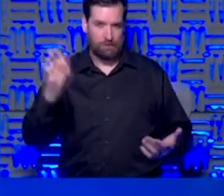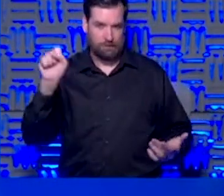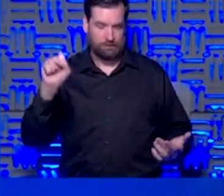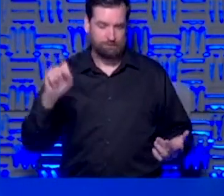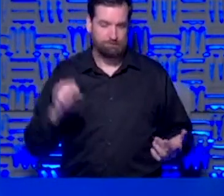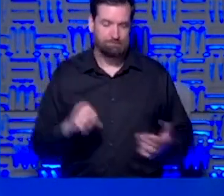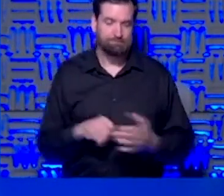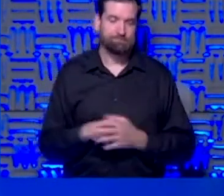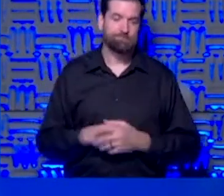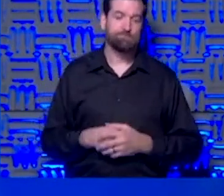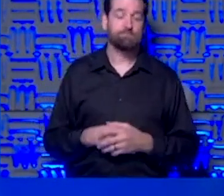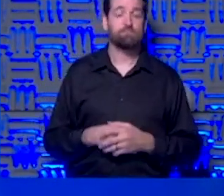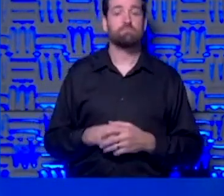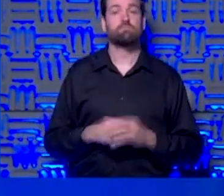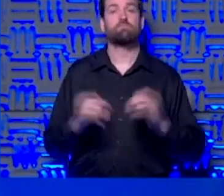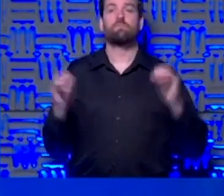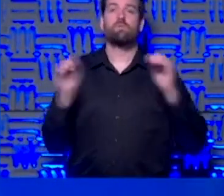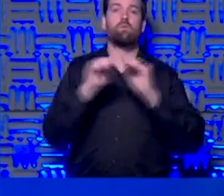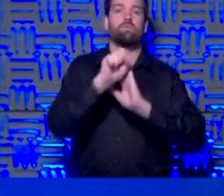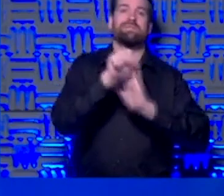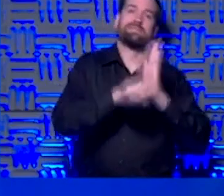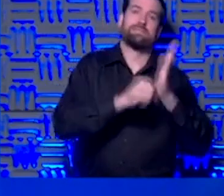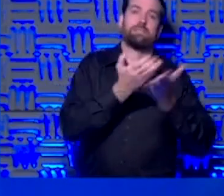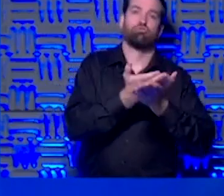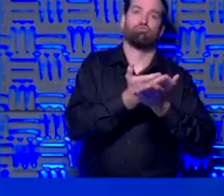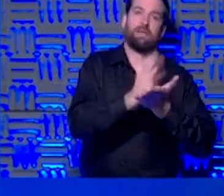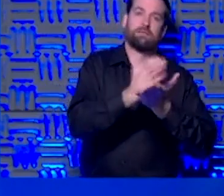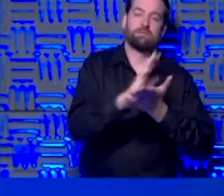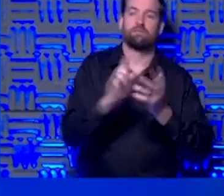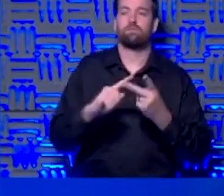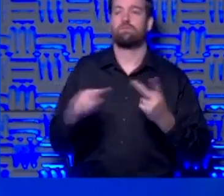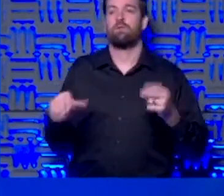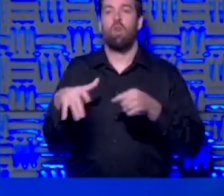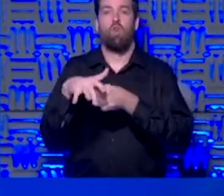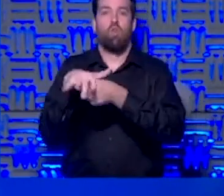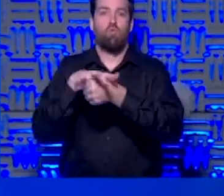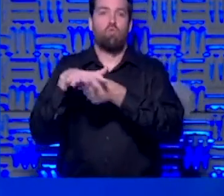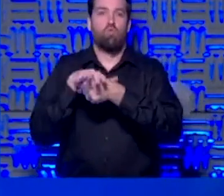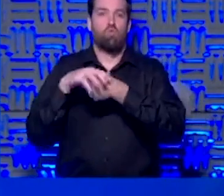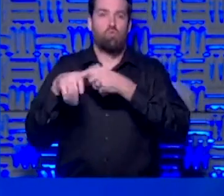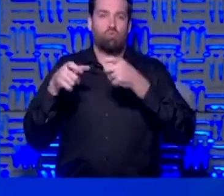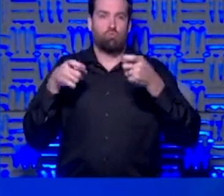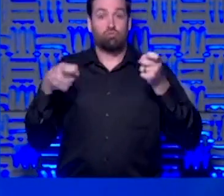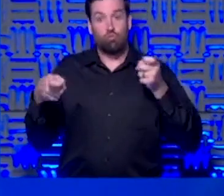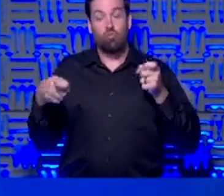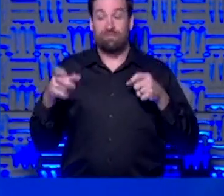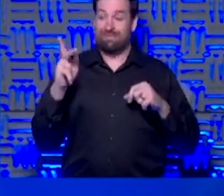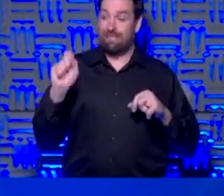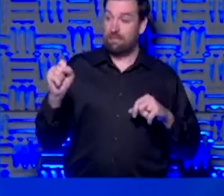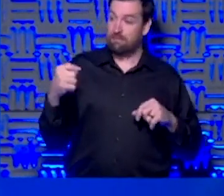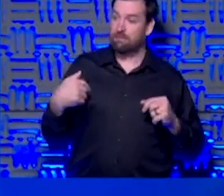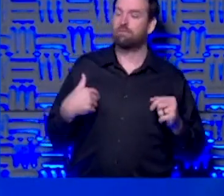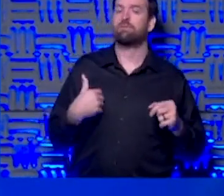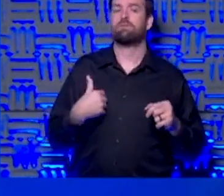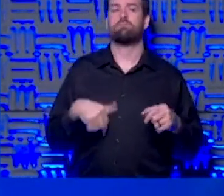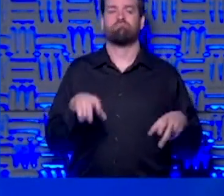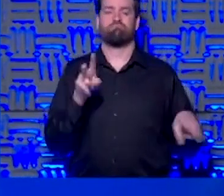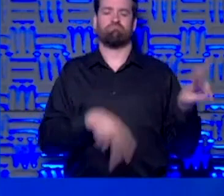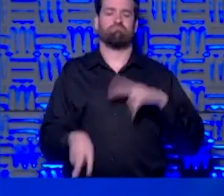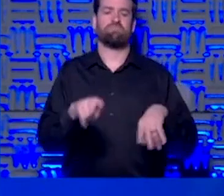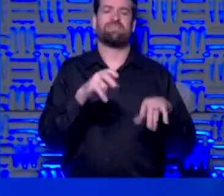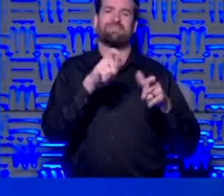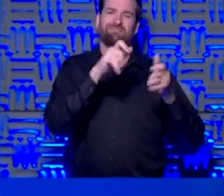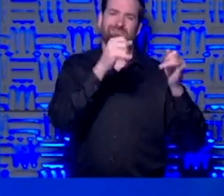we have a lot more states' rights and local control, et cetera. And what we know, especially true in Kansas, is we've actually said, well, let's look at it from a